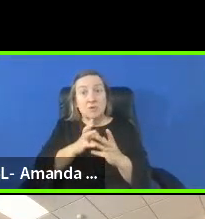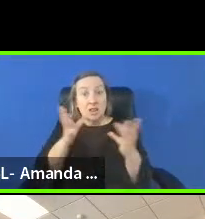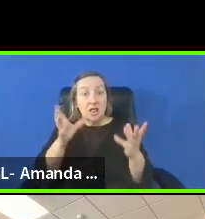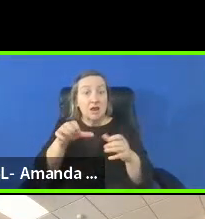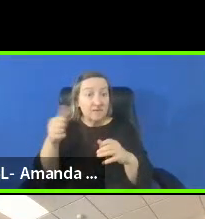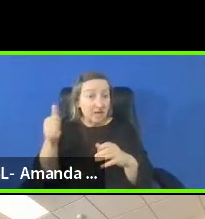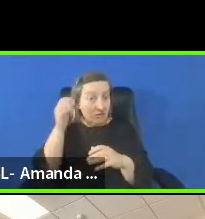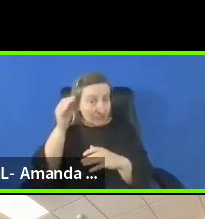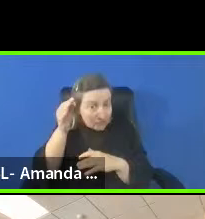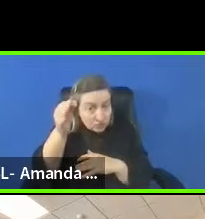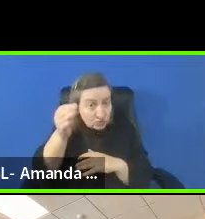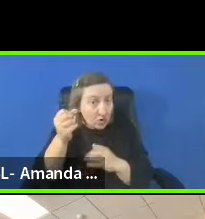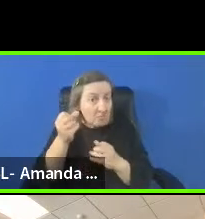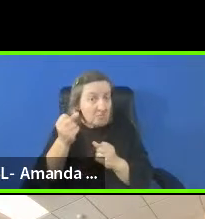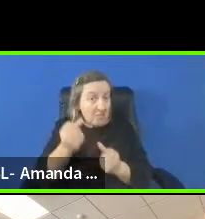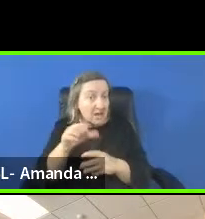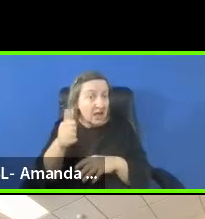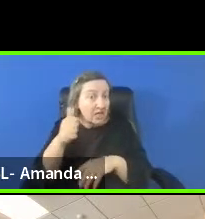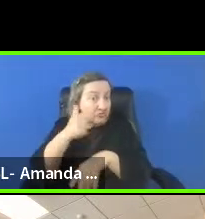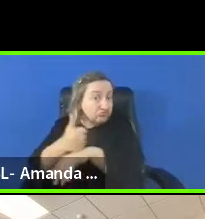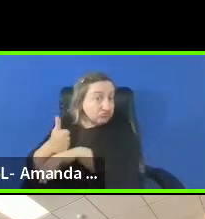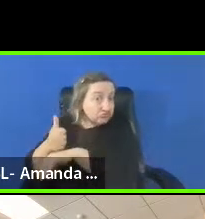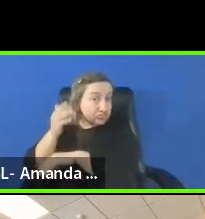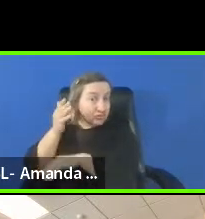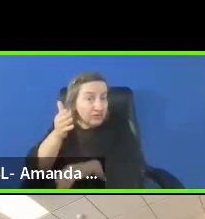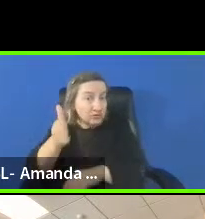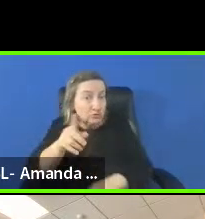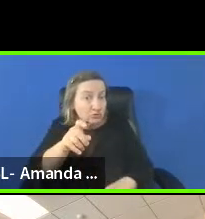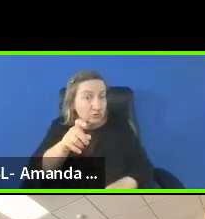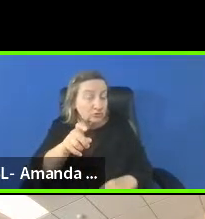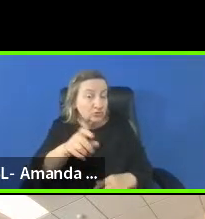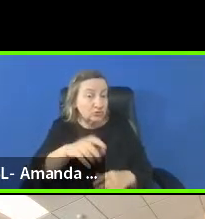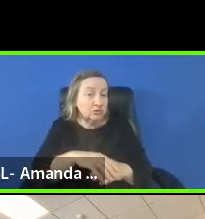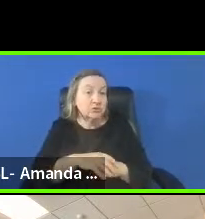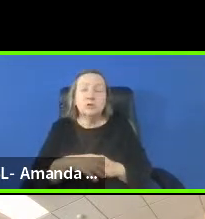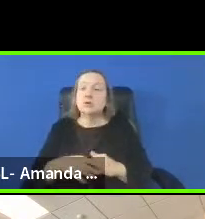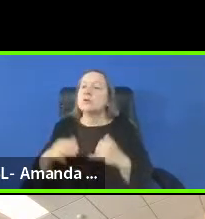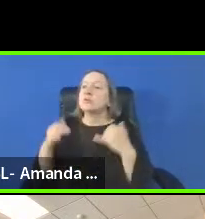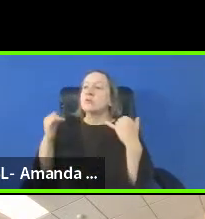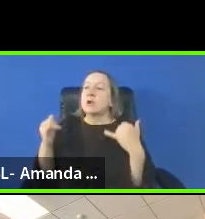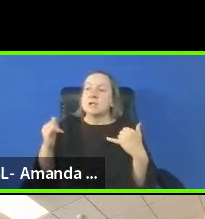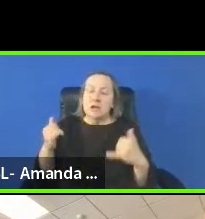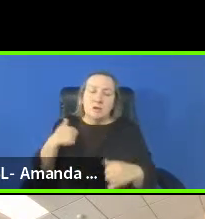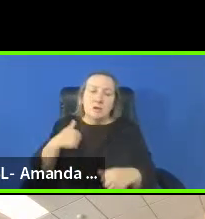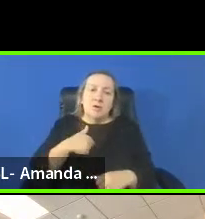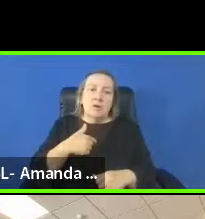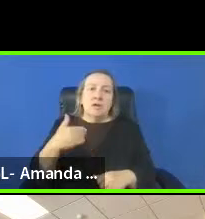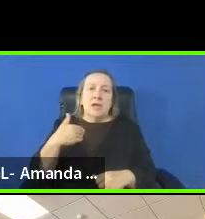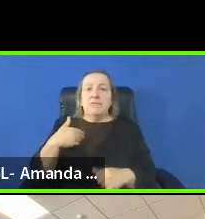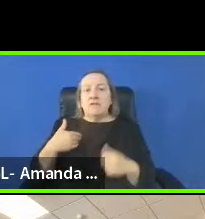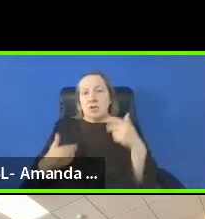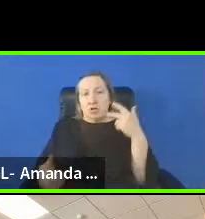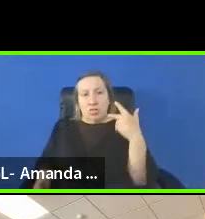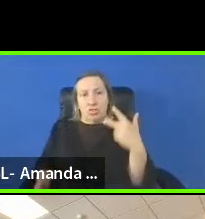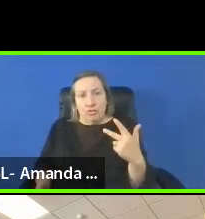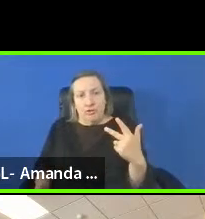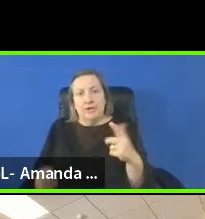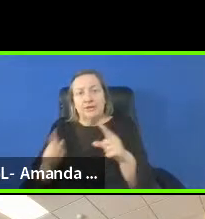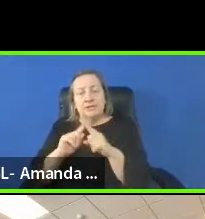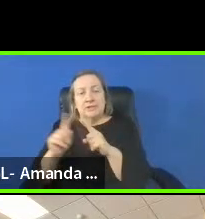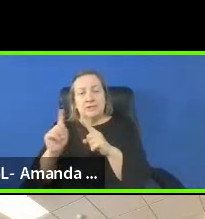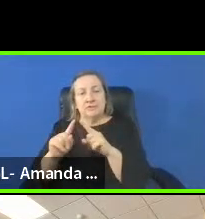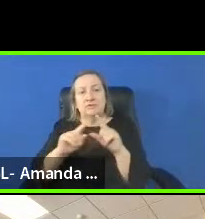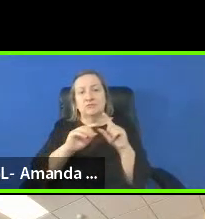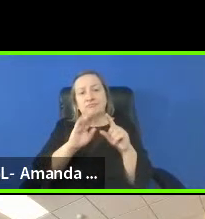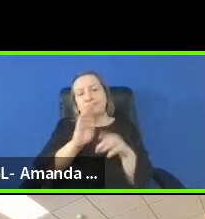in the future or several others in the future? So currently we have had 3 different